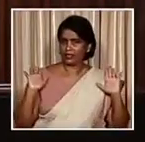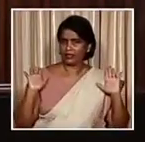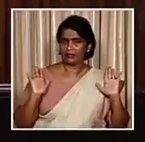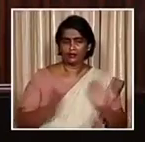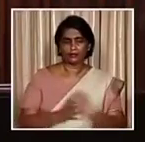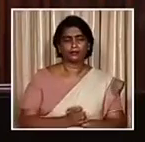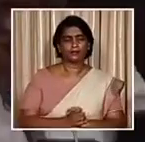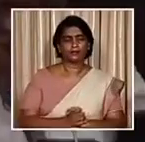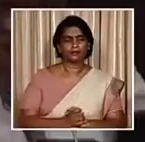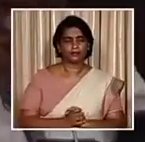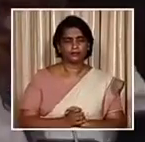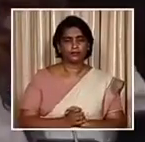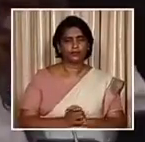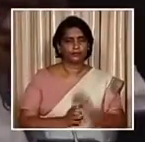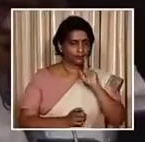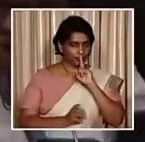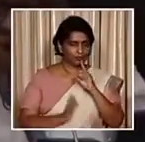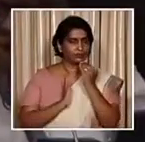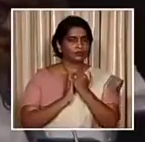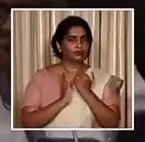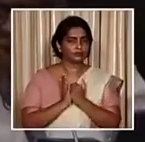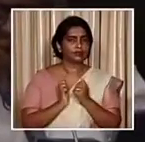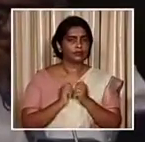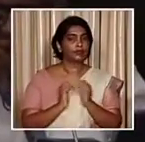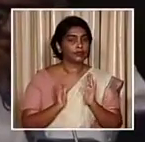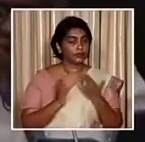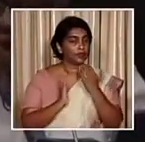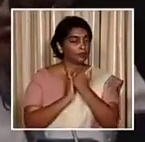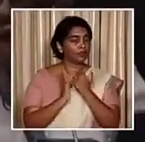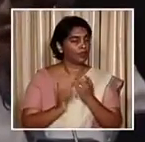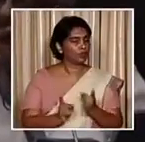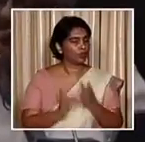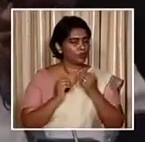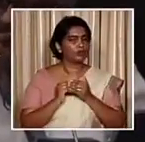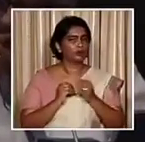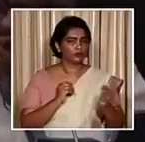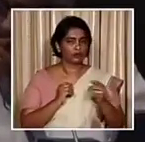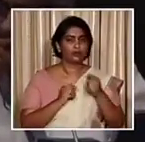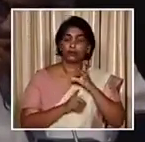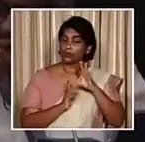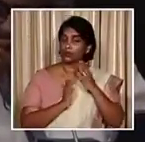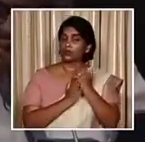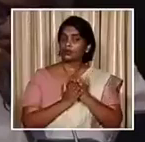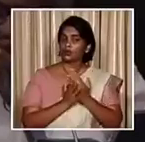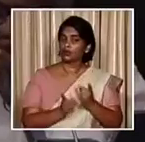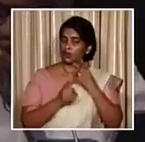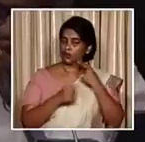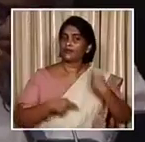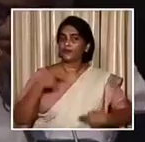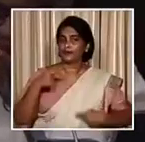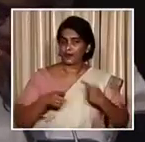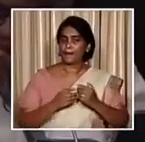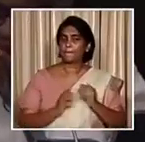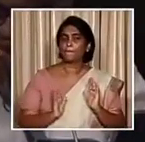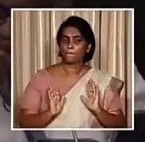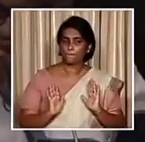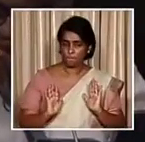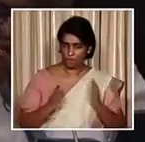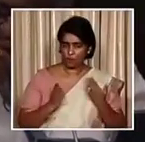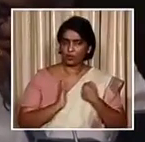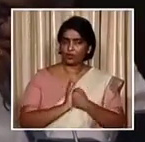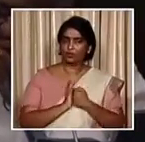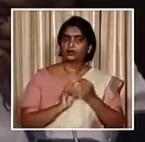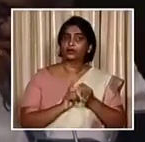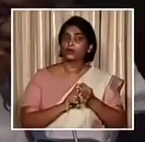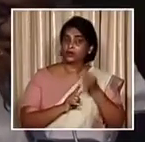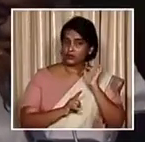then Mama Yojana Kadam, Nyayapathriya Arambakala, Nyayapathriya Anuwa Yang, Nyayapathriya Anuwa Pratibalama Vivadaya Arambakarannat, Garu